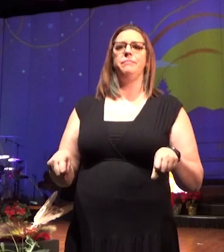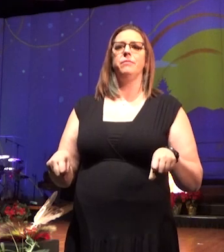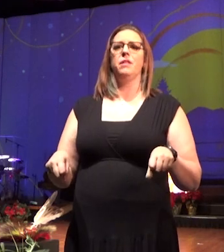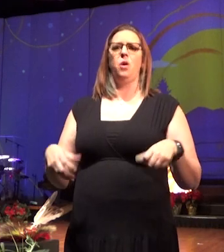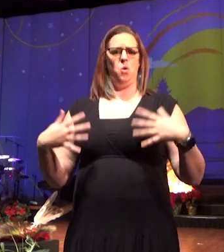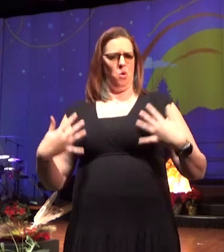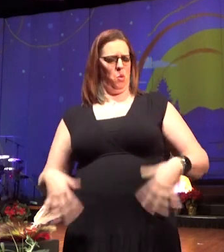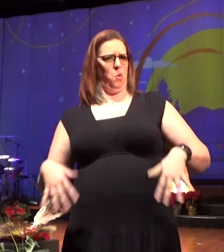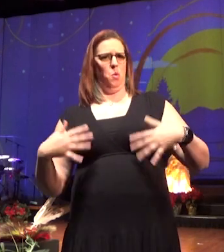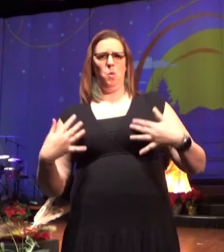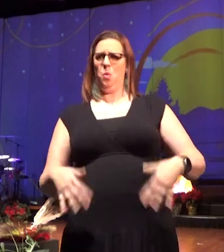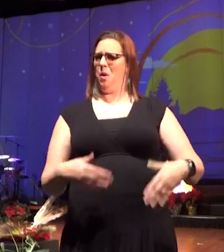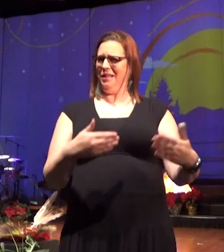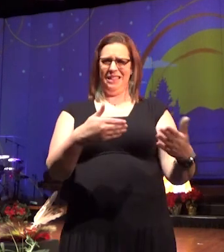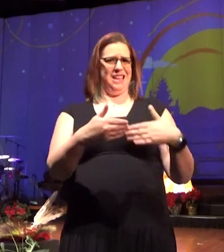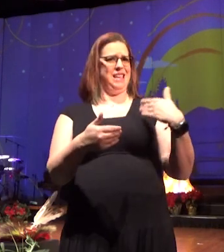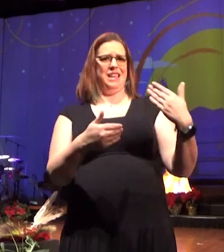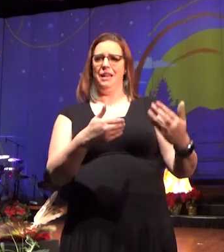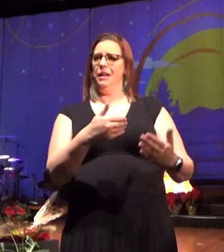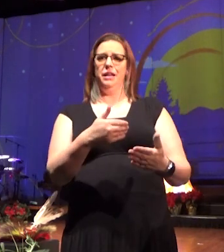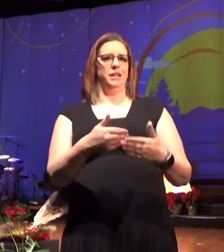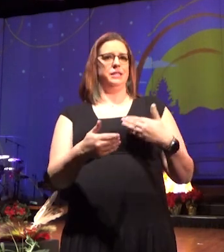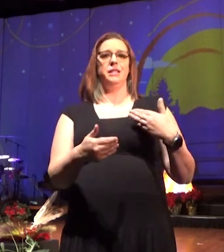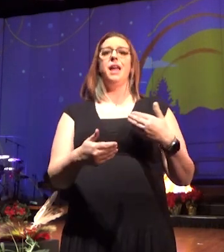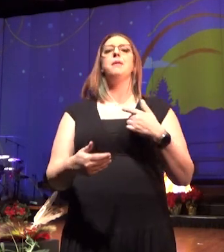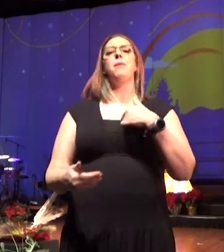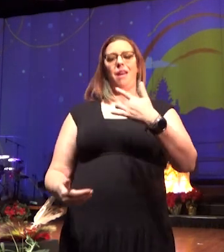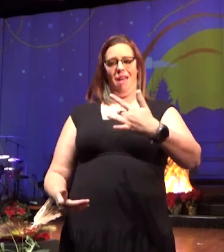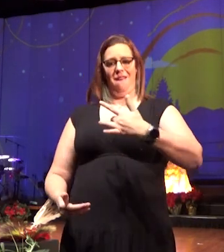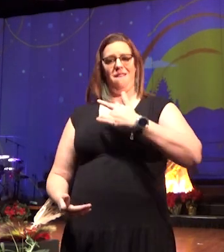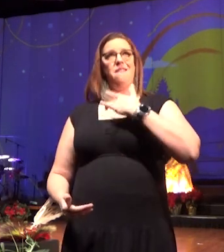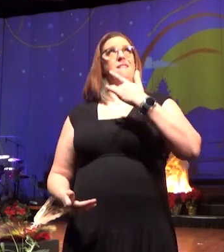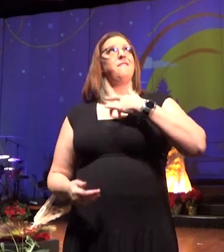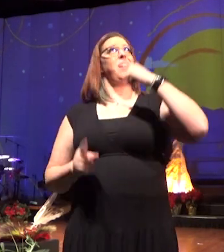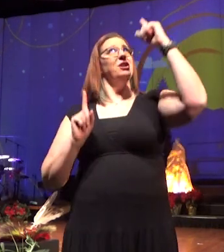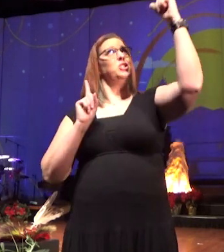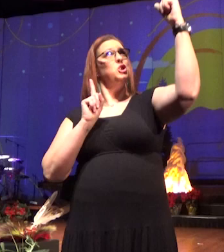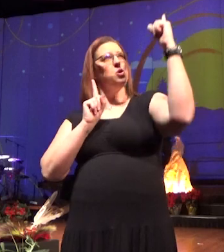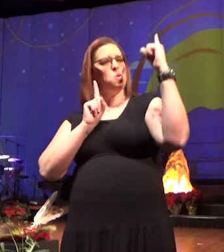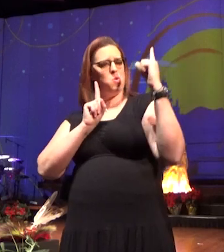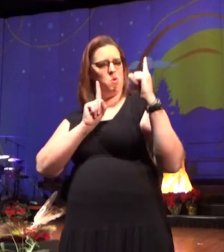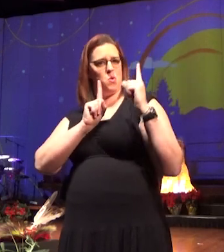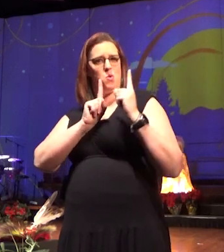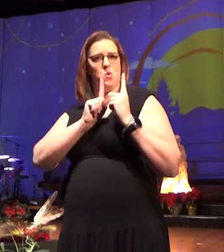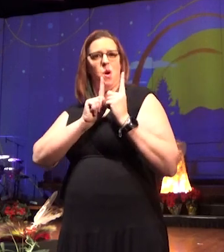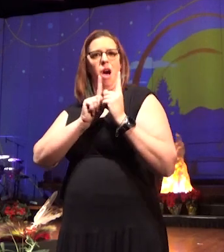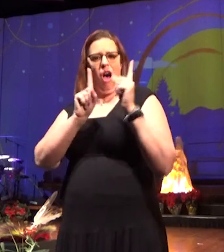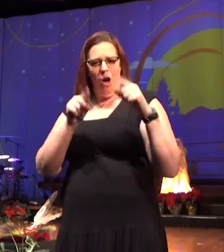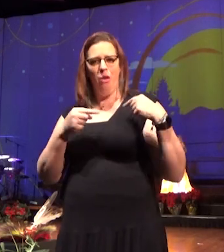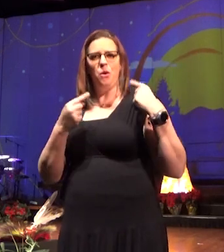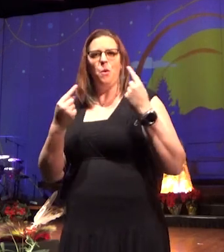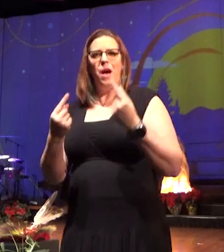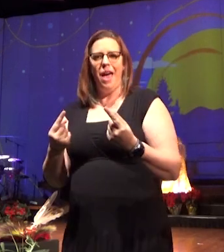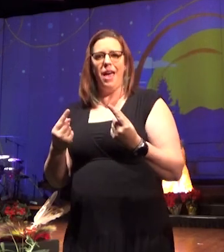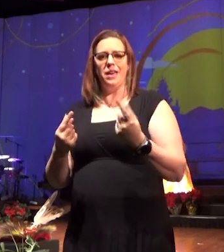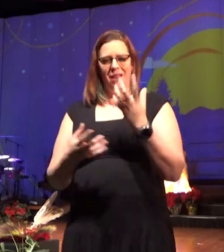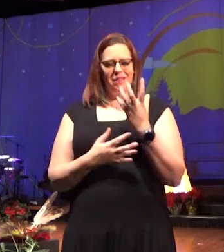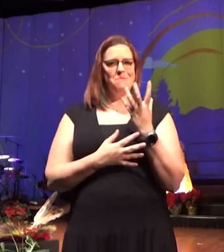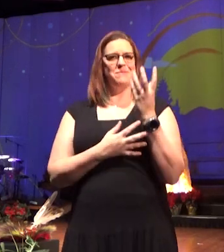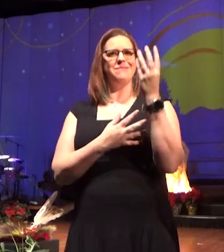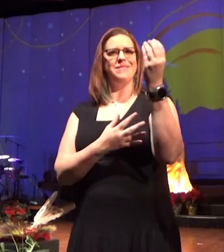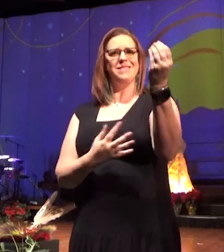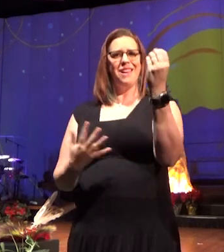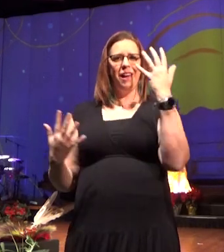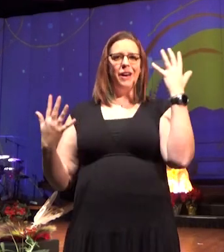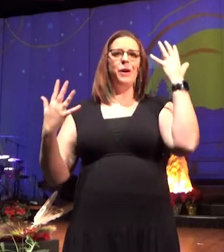Man, I make it easier, but I have felt you near all the way. Coming out of